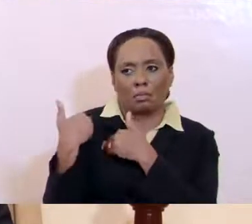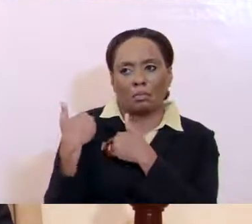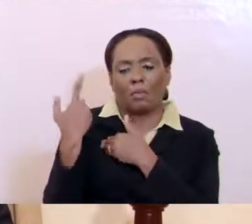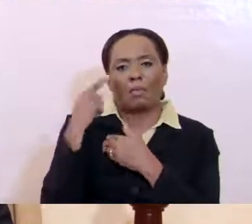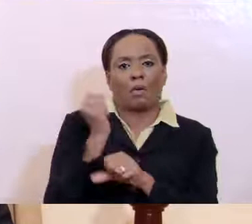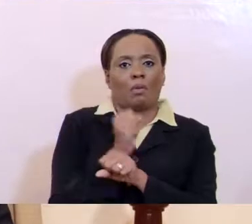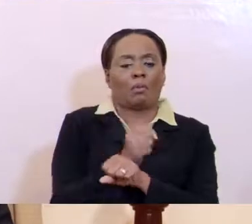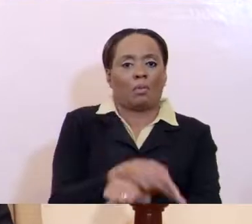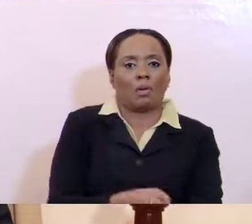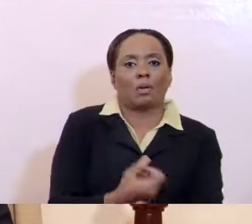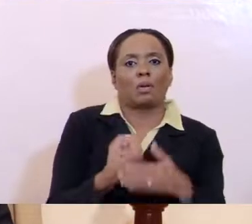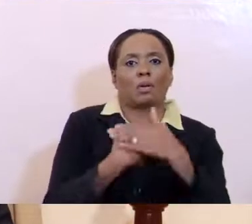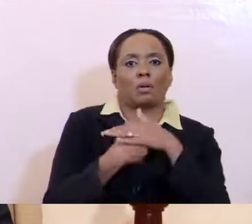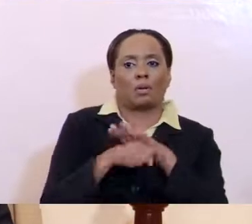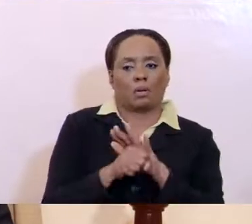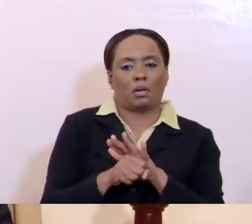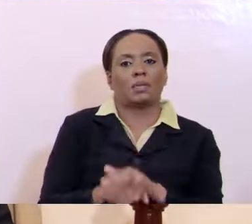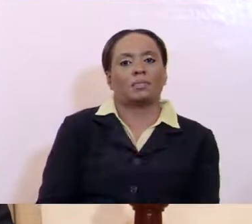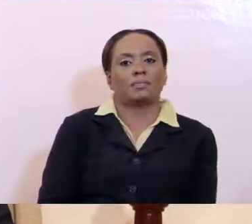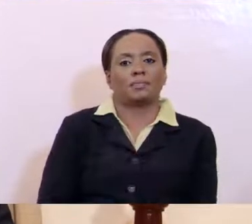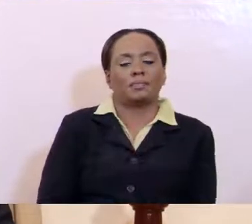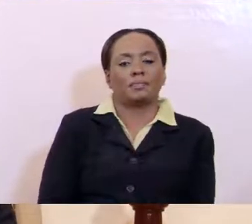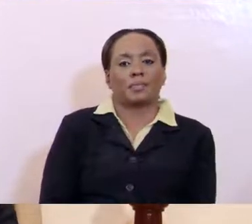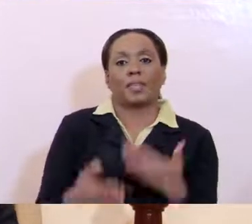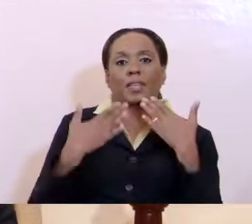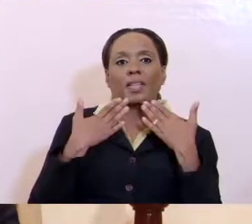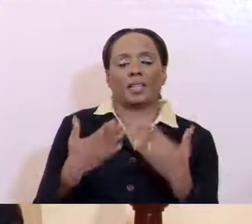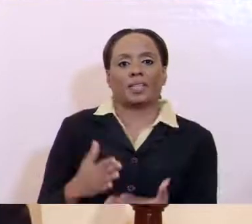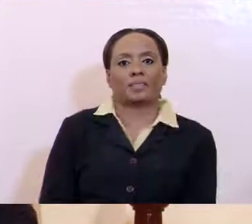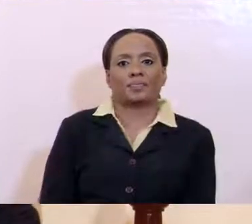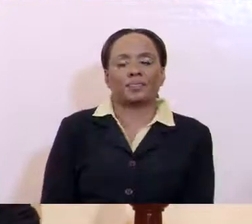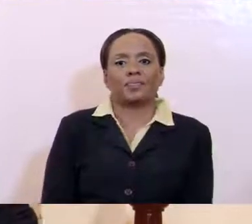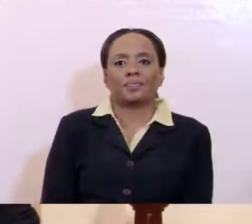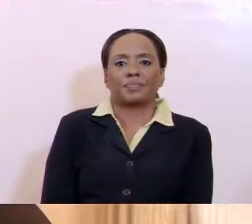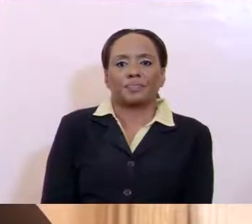this COVID-19 epidemic. Thank you.